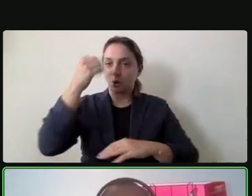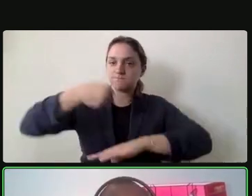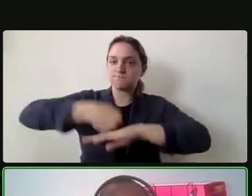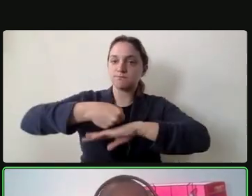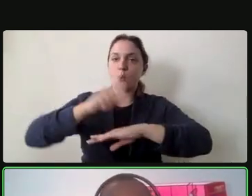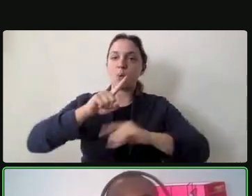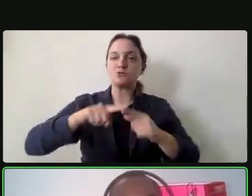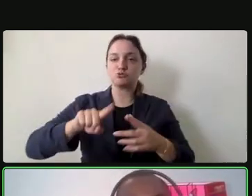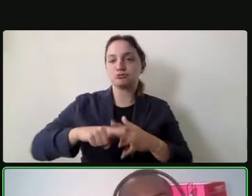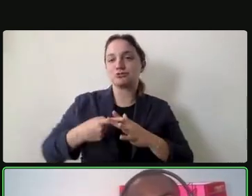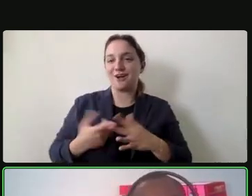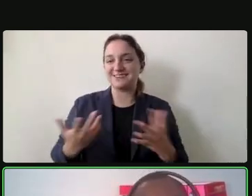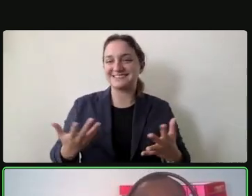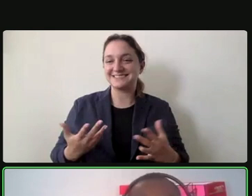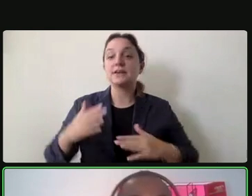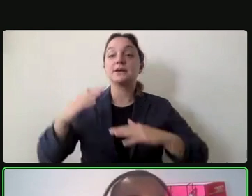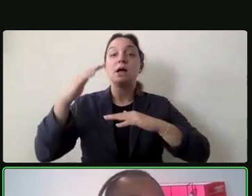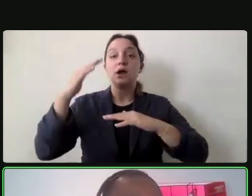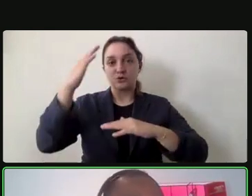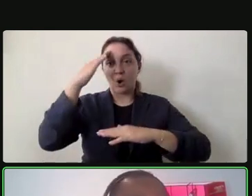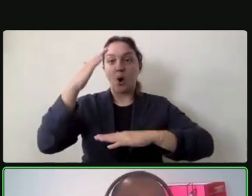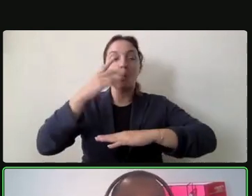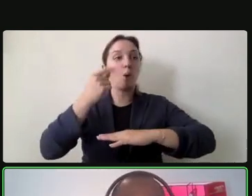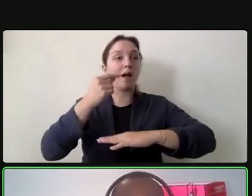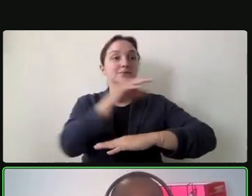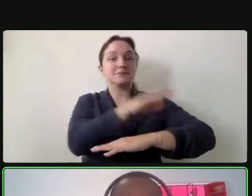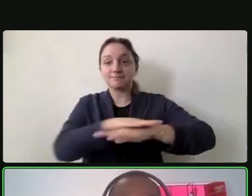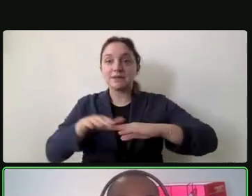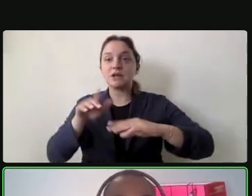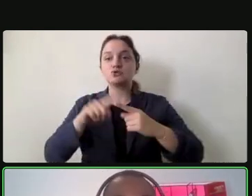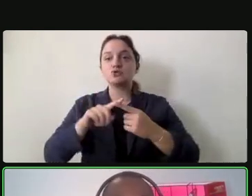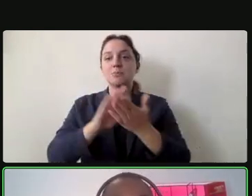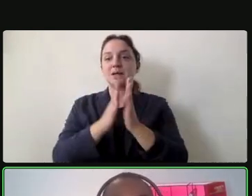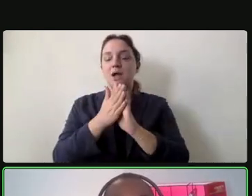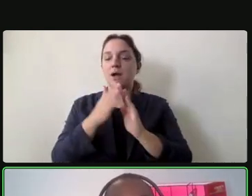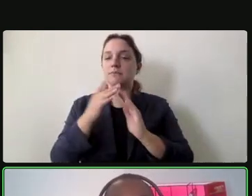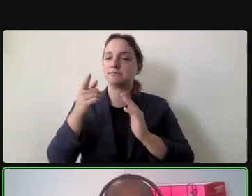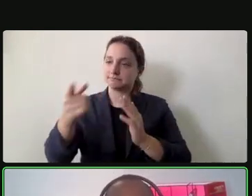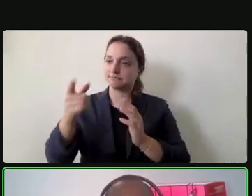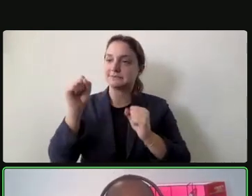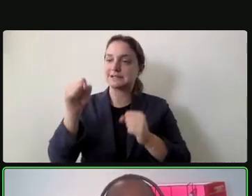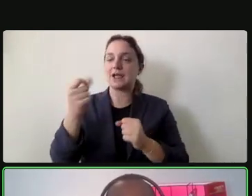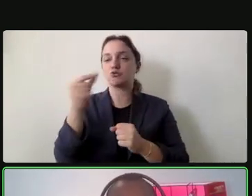much work needs to be done in order to green that building. Next slide.